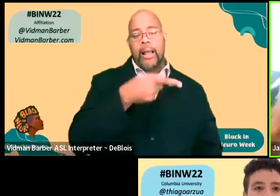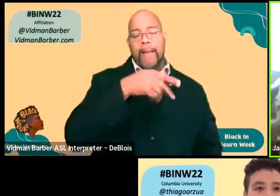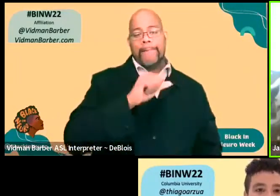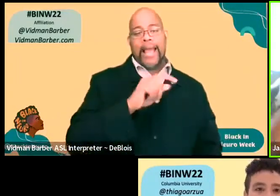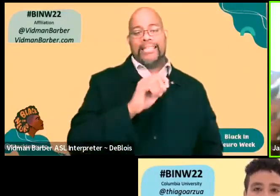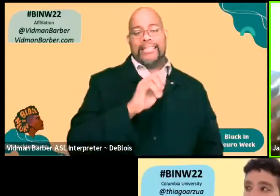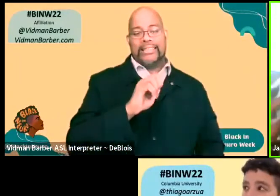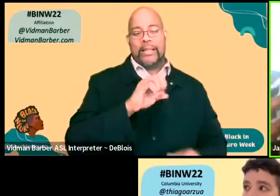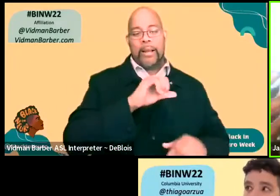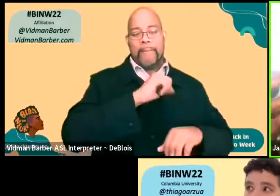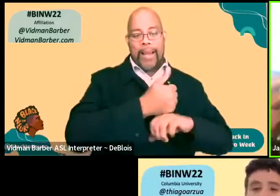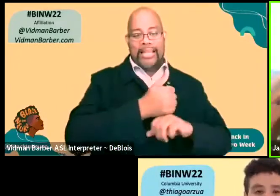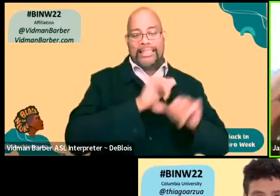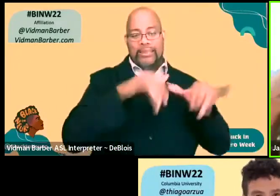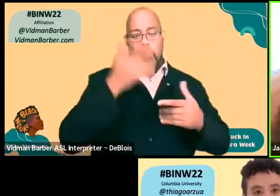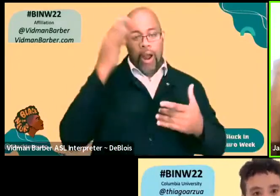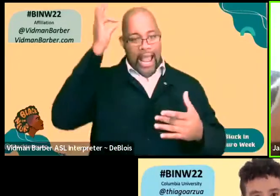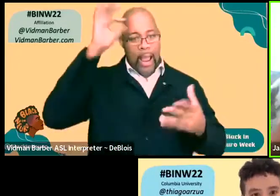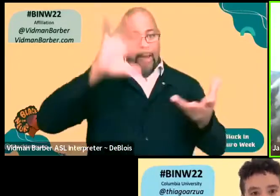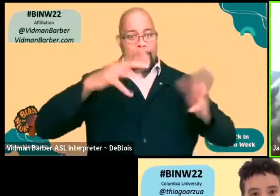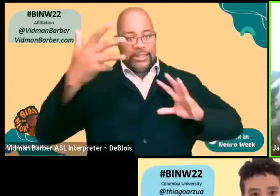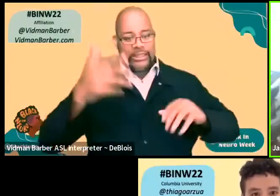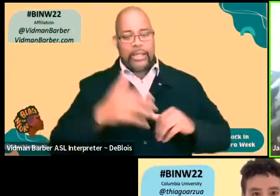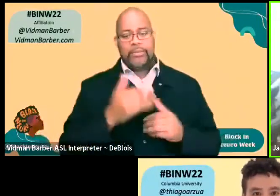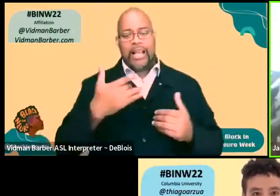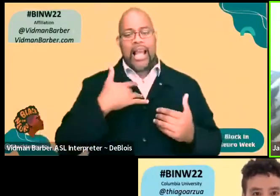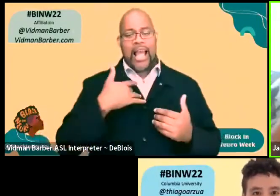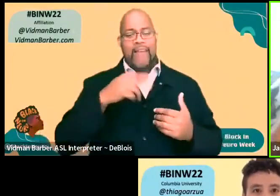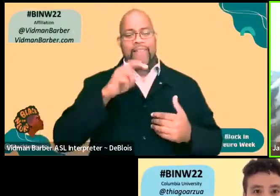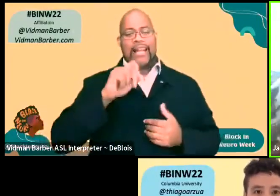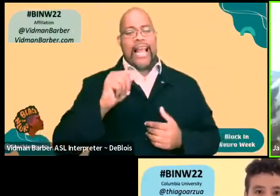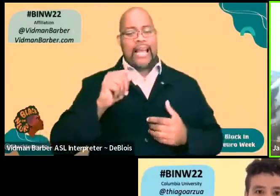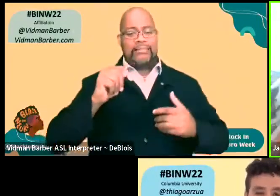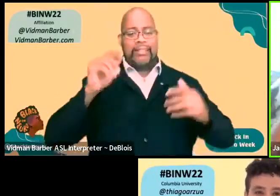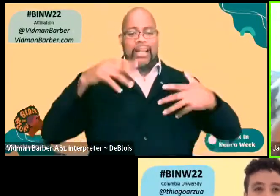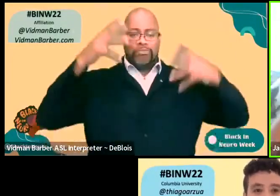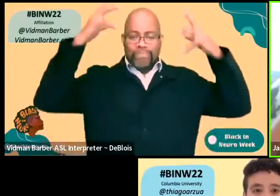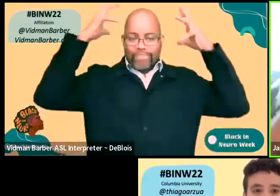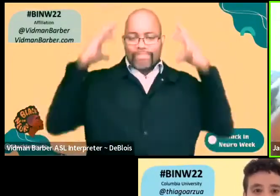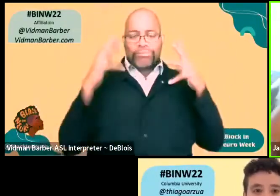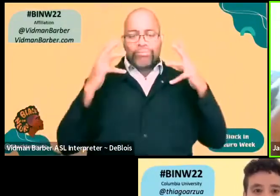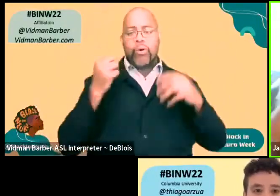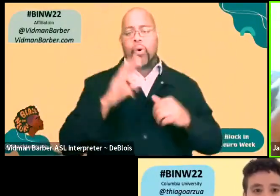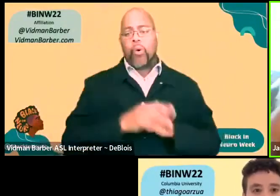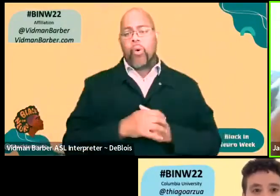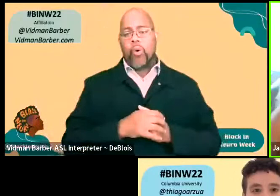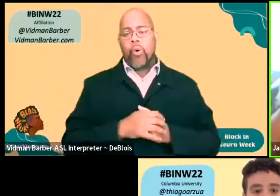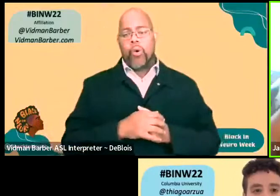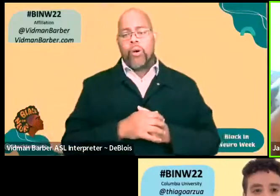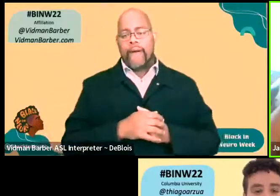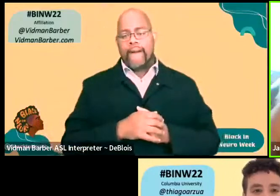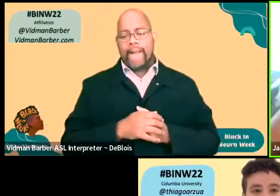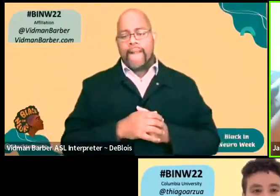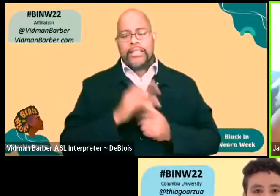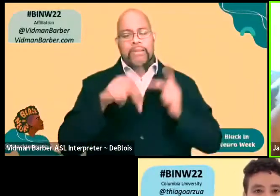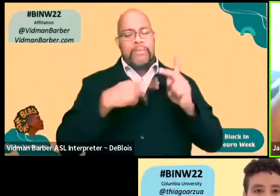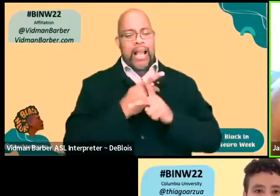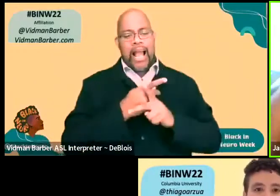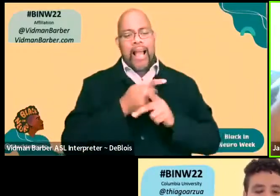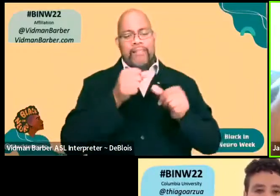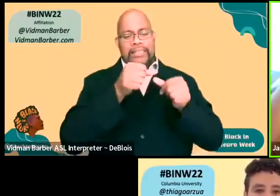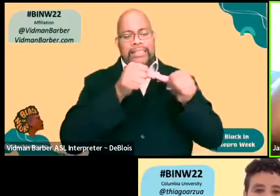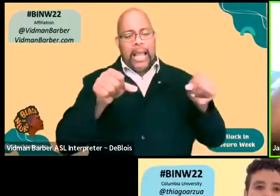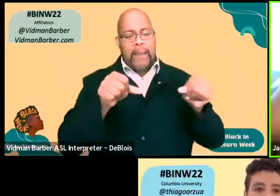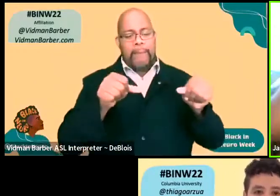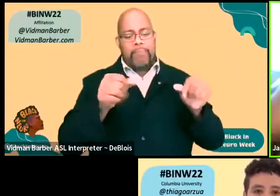which is why it messes up the hair. There's usually a net of some sort that goes on, or they'll use some type of tape to kind